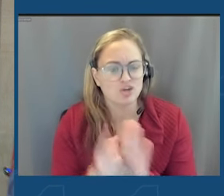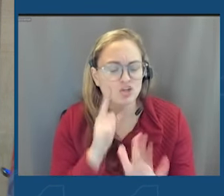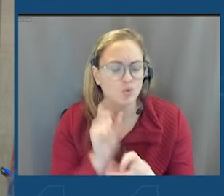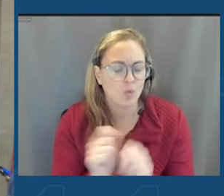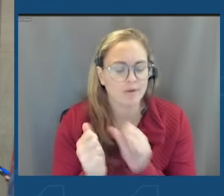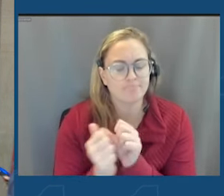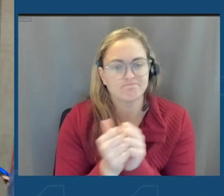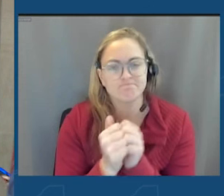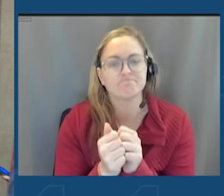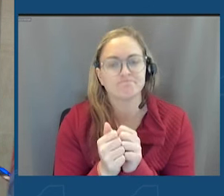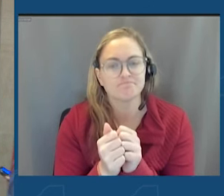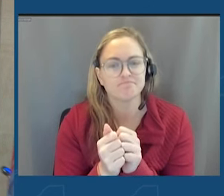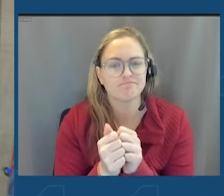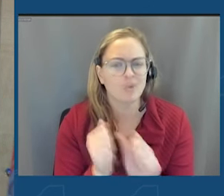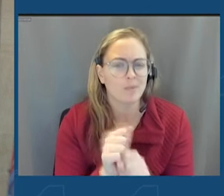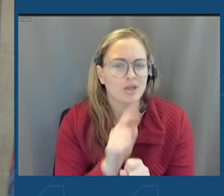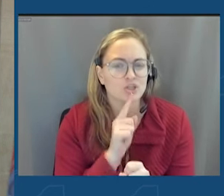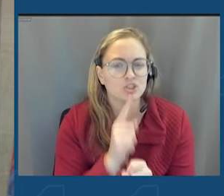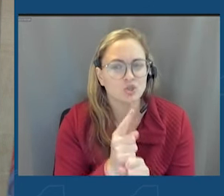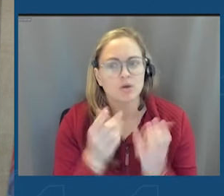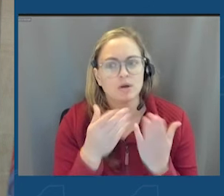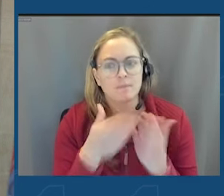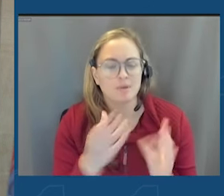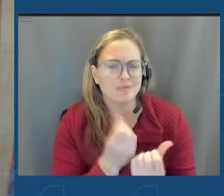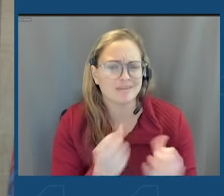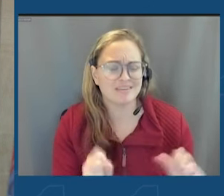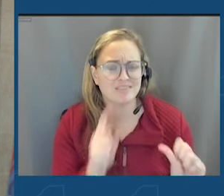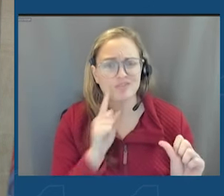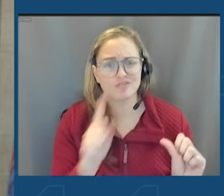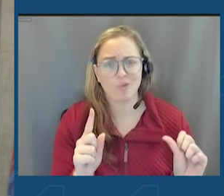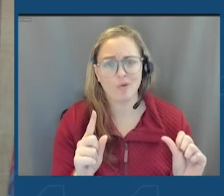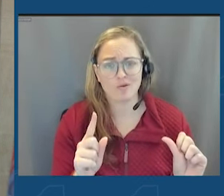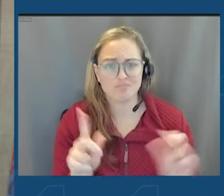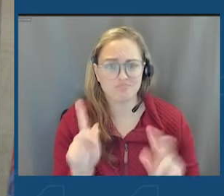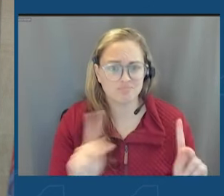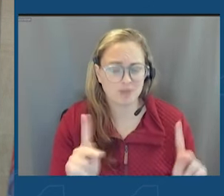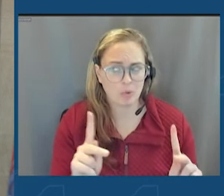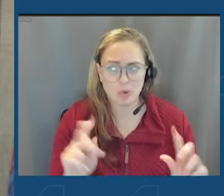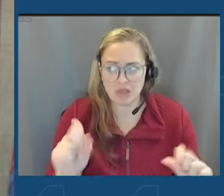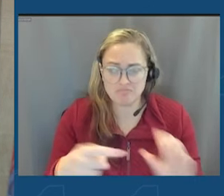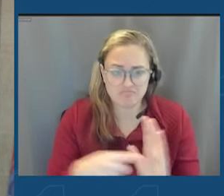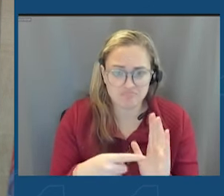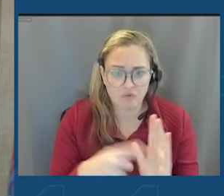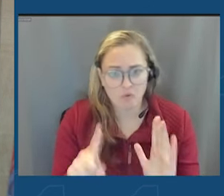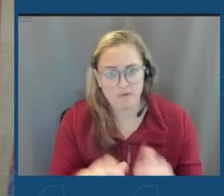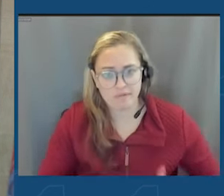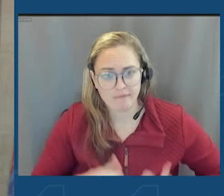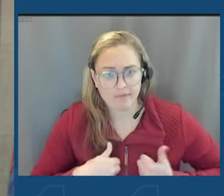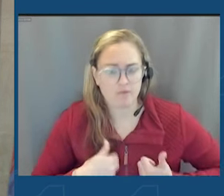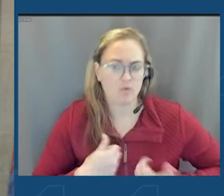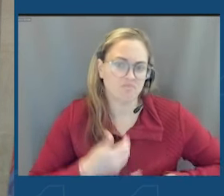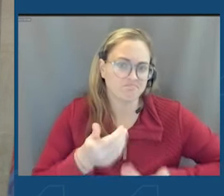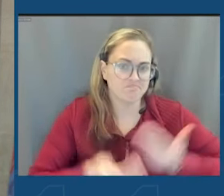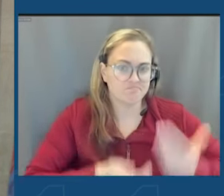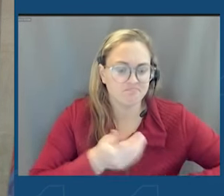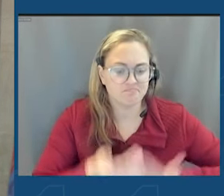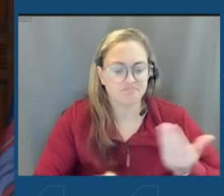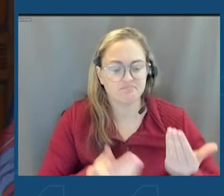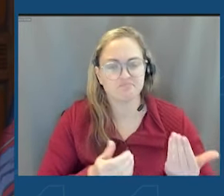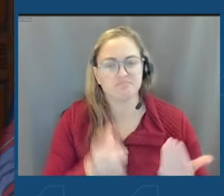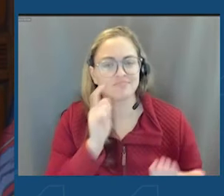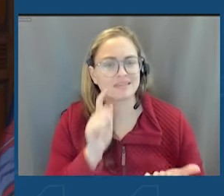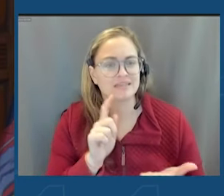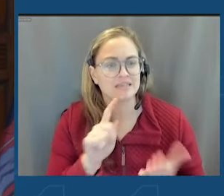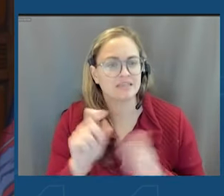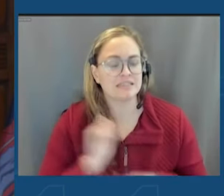to ensure public safety for our residents and assure affordability. So we have a great process underway. Senator James Skoufis has joined